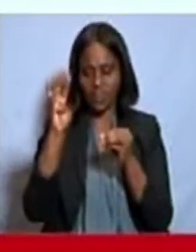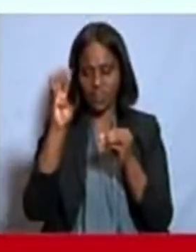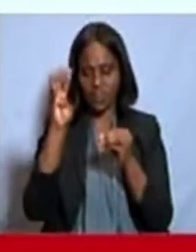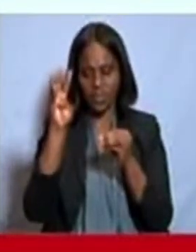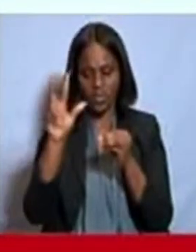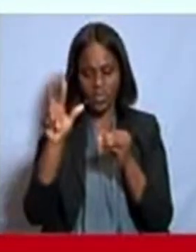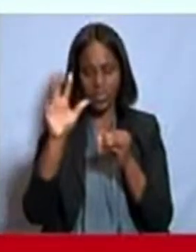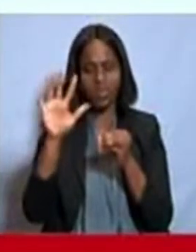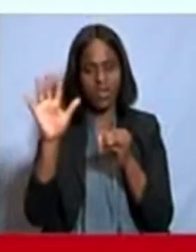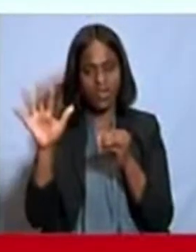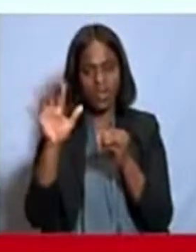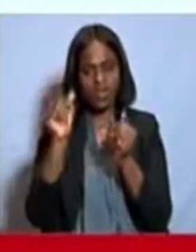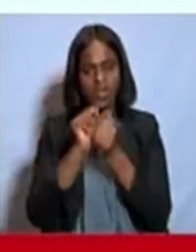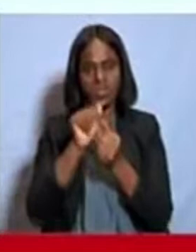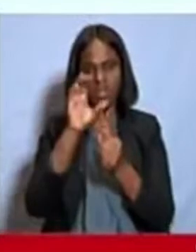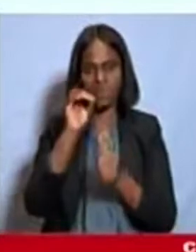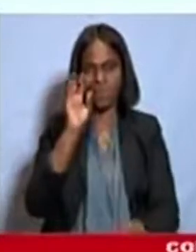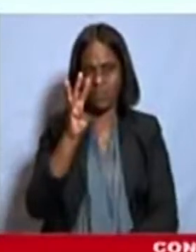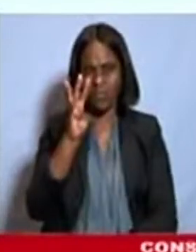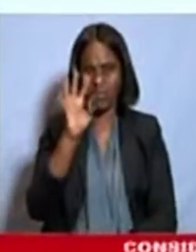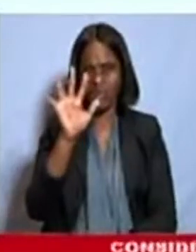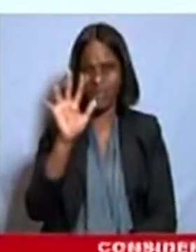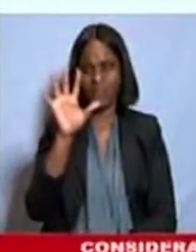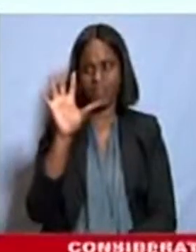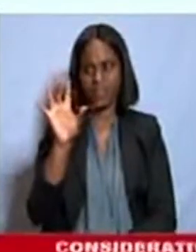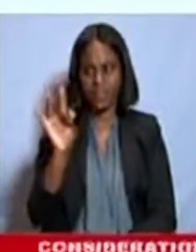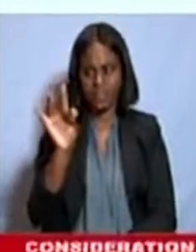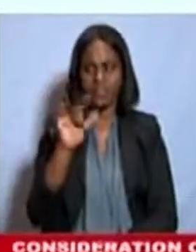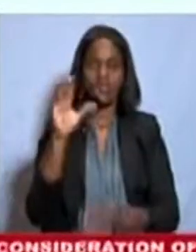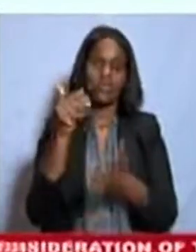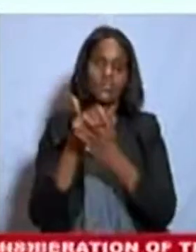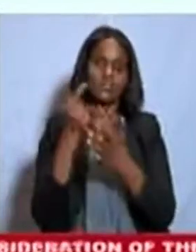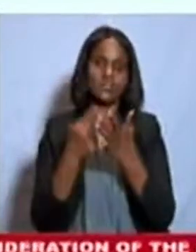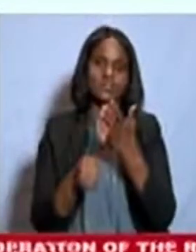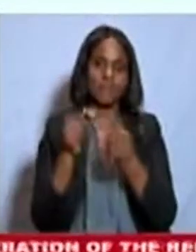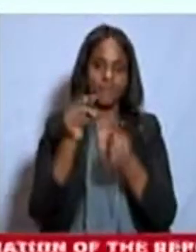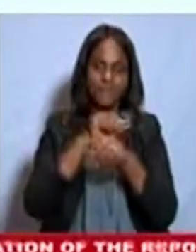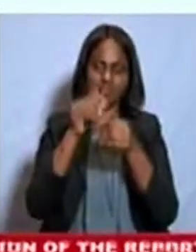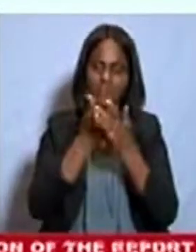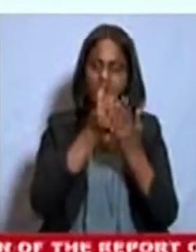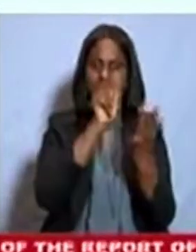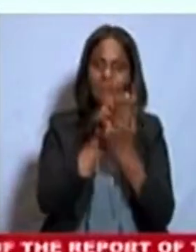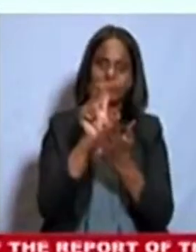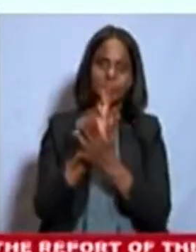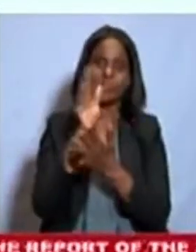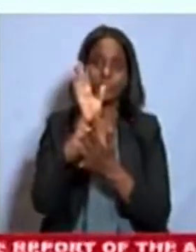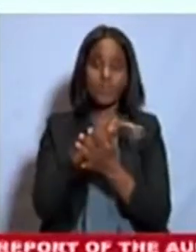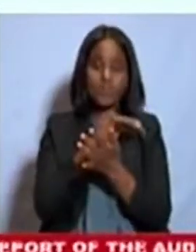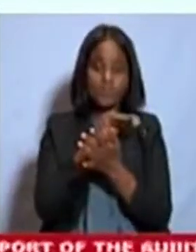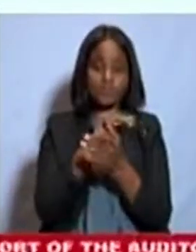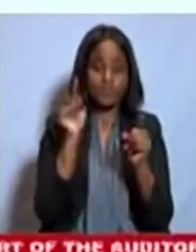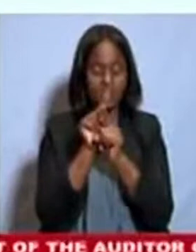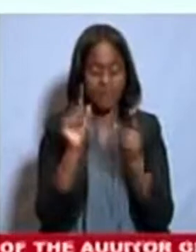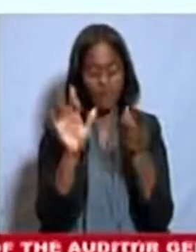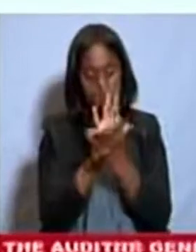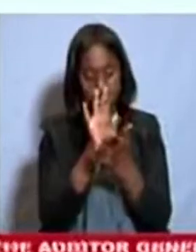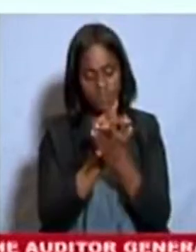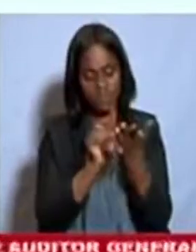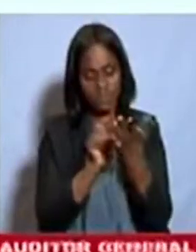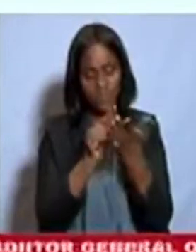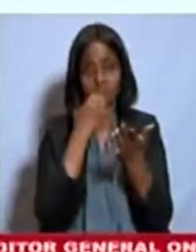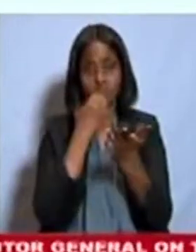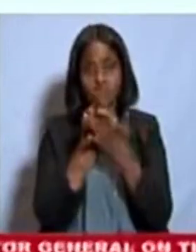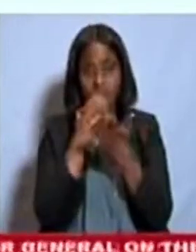004055, and 004058 were actually duly approved. The documentary